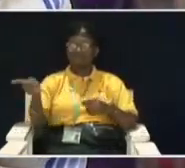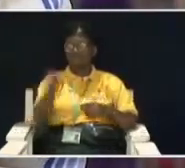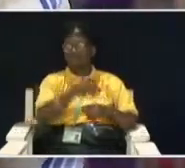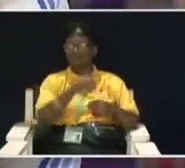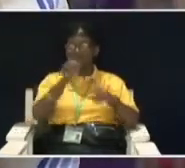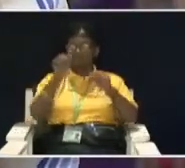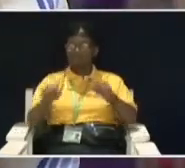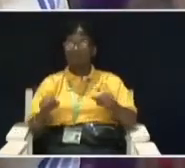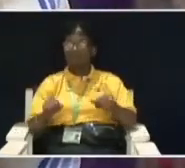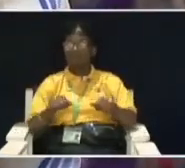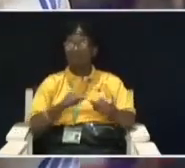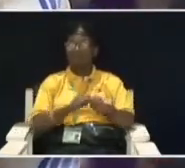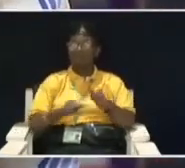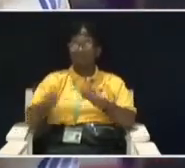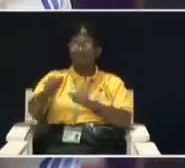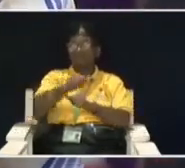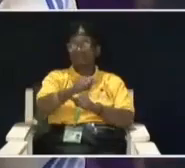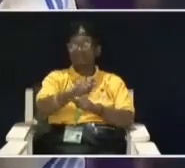Thank Him.